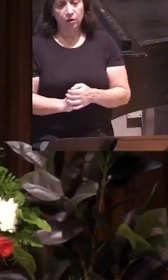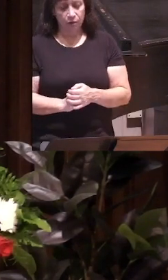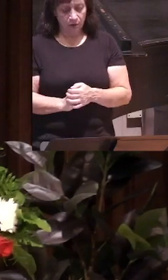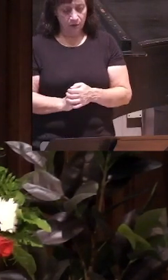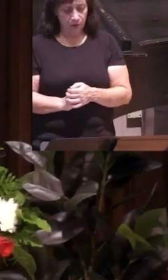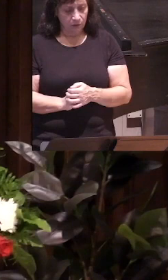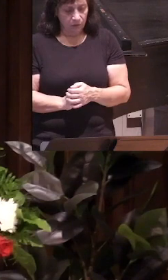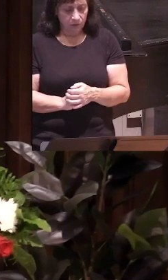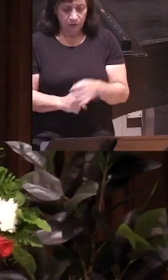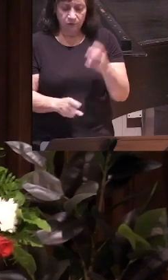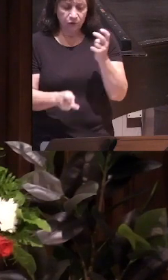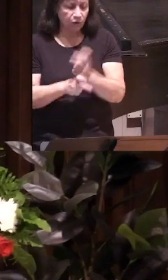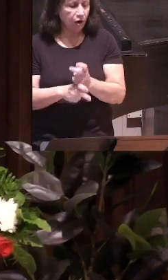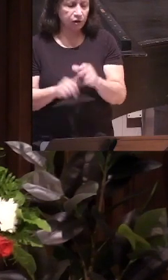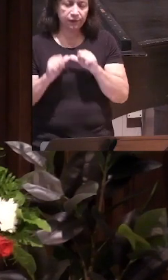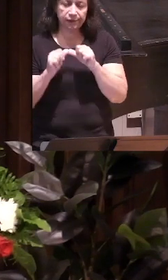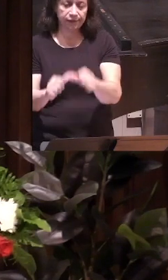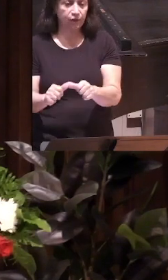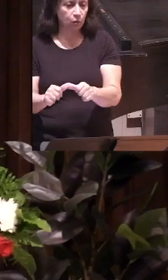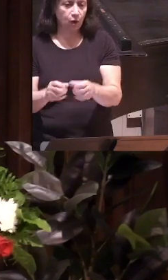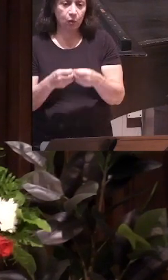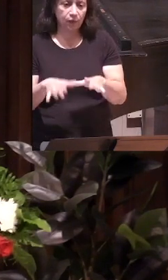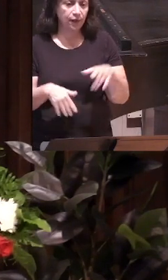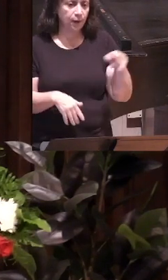community without him.